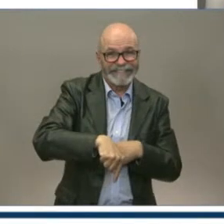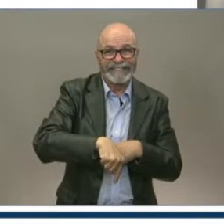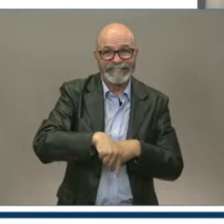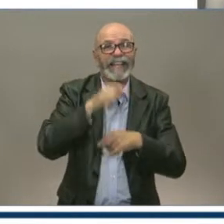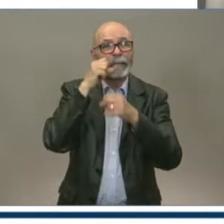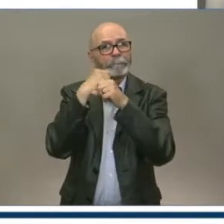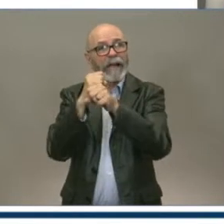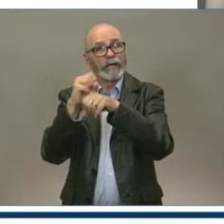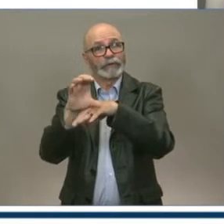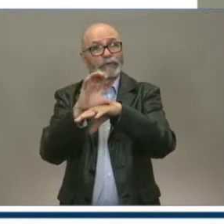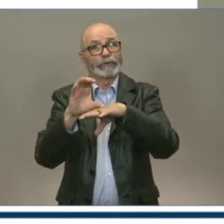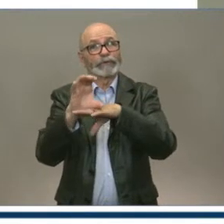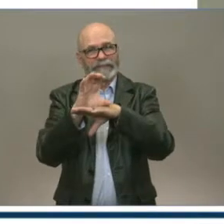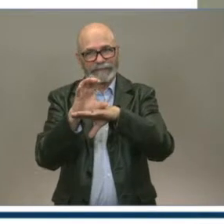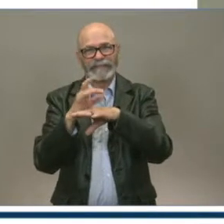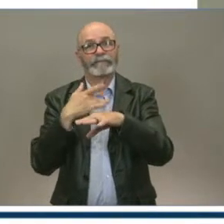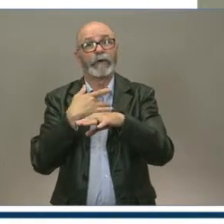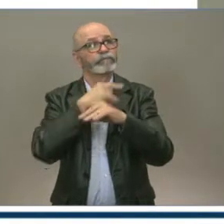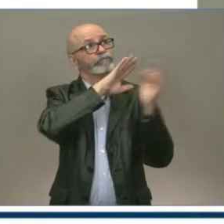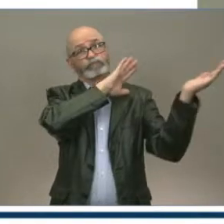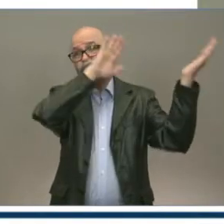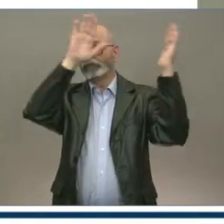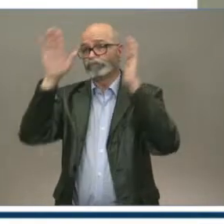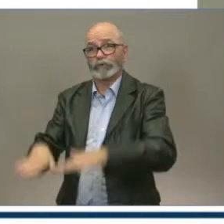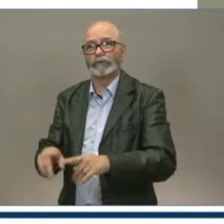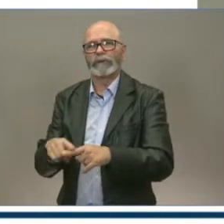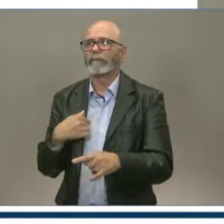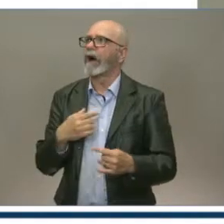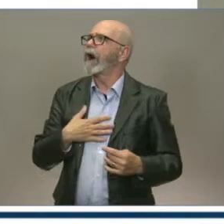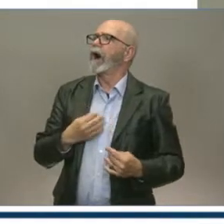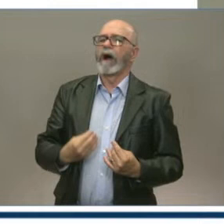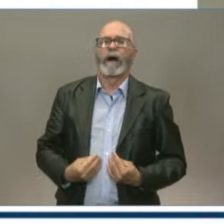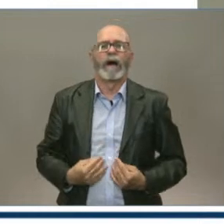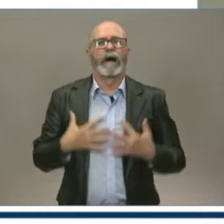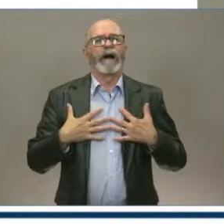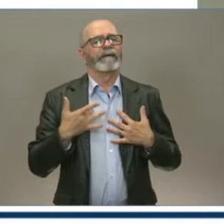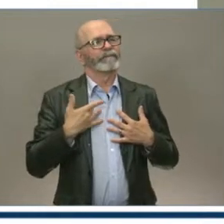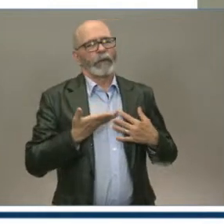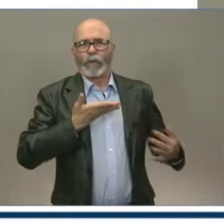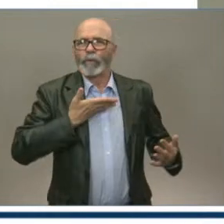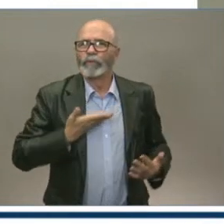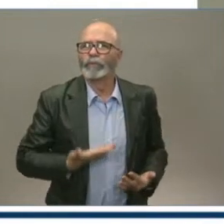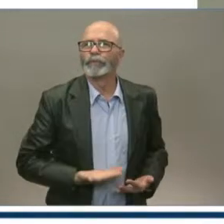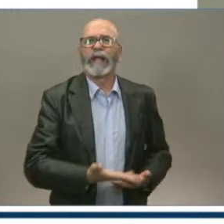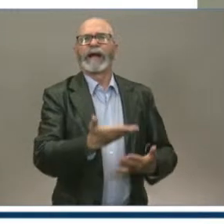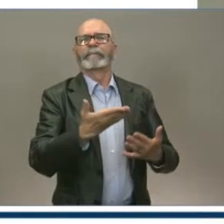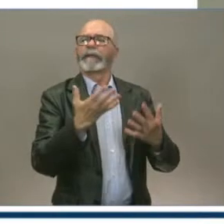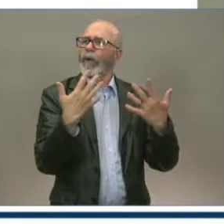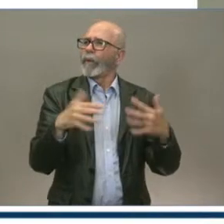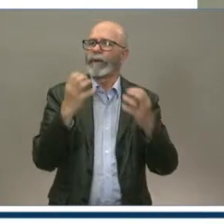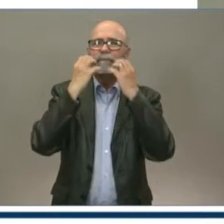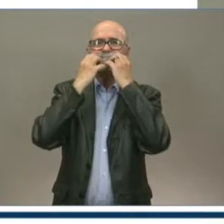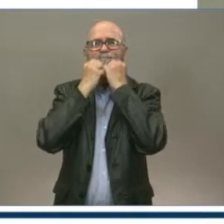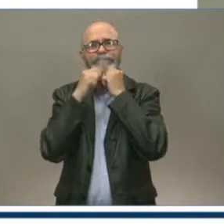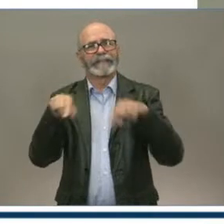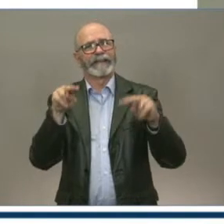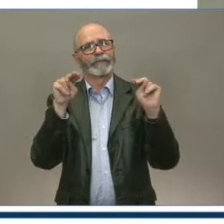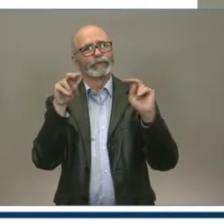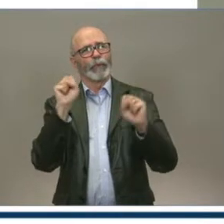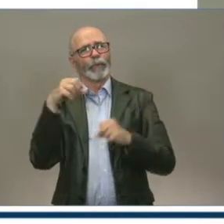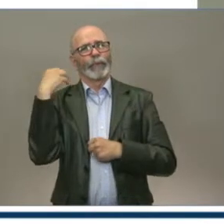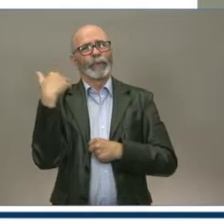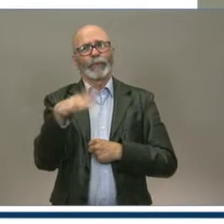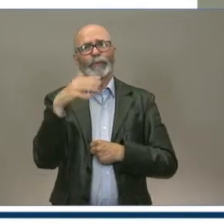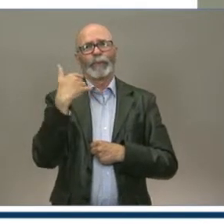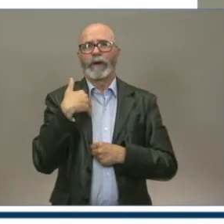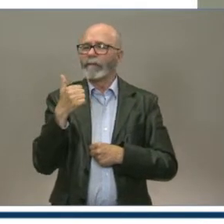family felt when they arrived. And it made me think how Nova Scotians have responded to this pandemic. The way we've cared for one another in